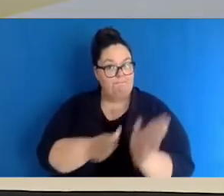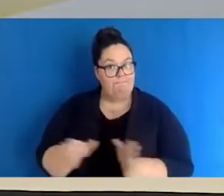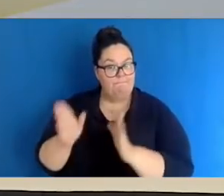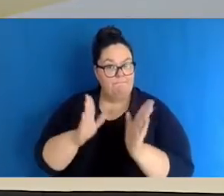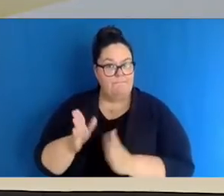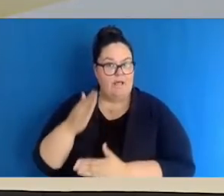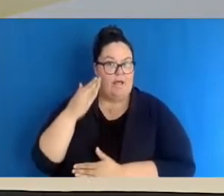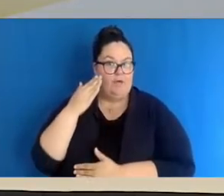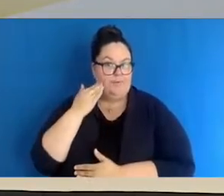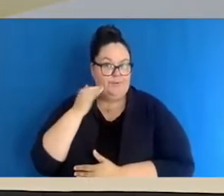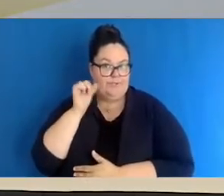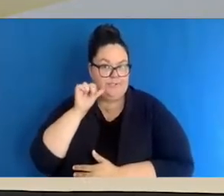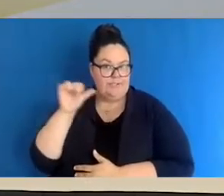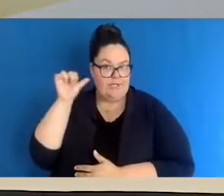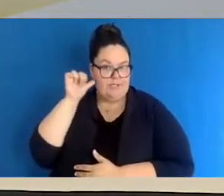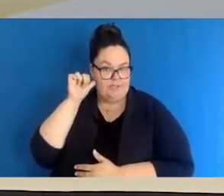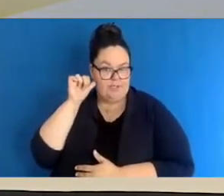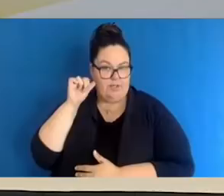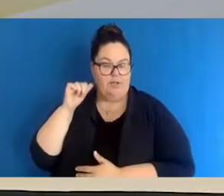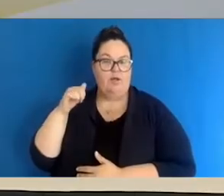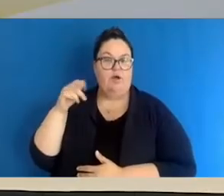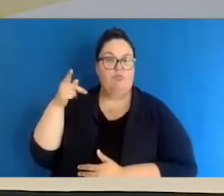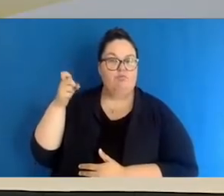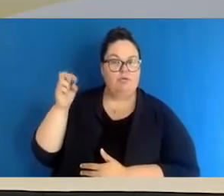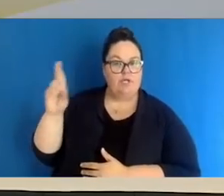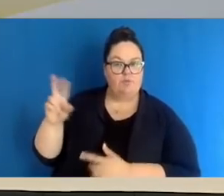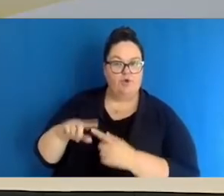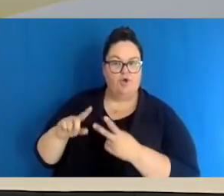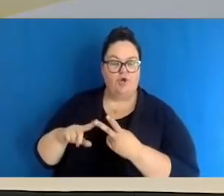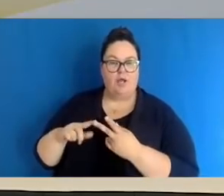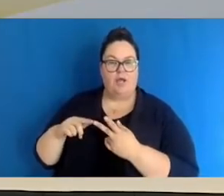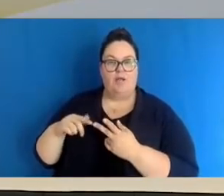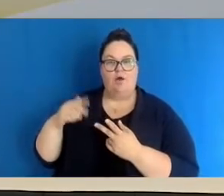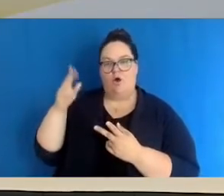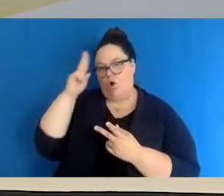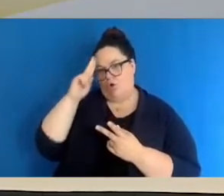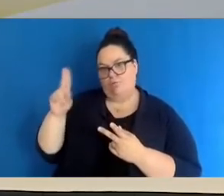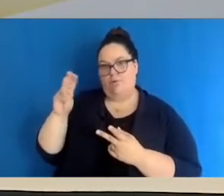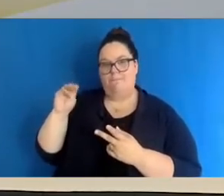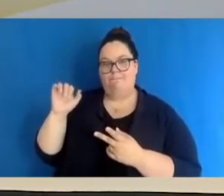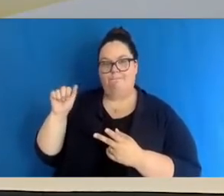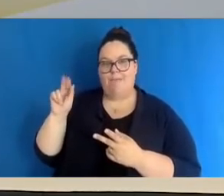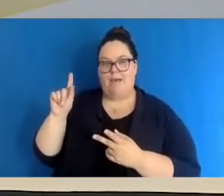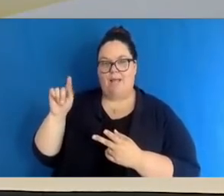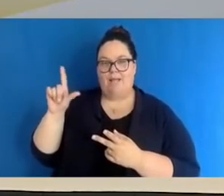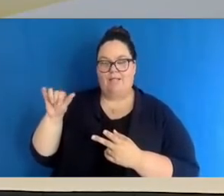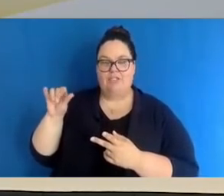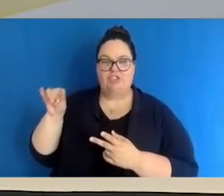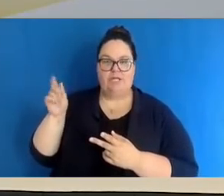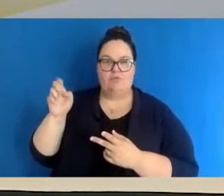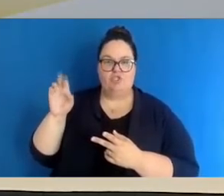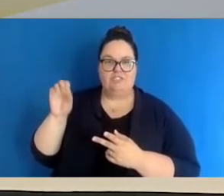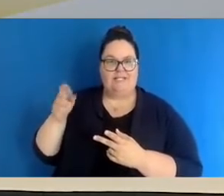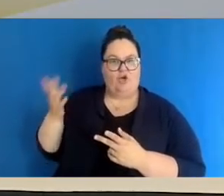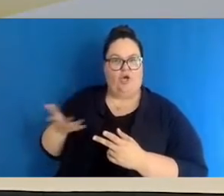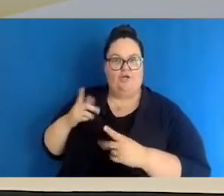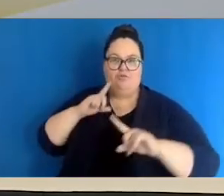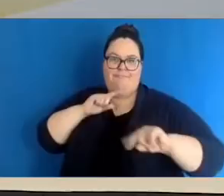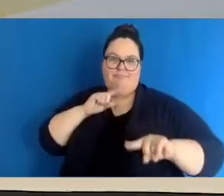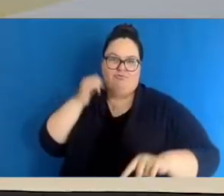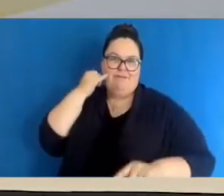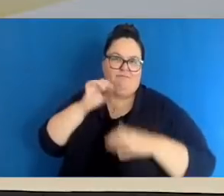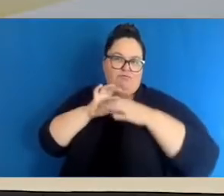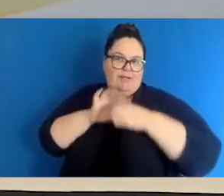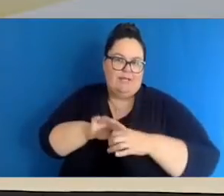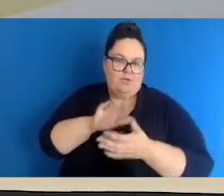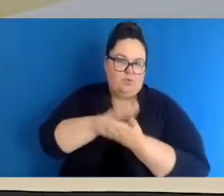Natalie Jameson and the Premier are both here, will join us to address questions you have regarding